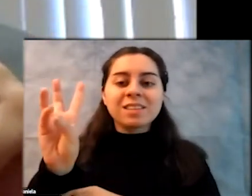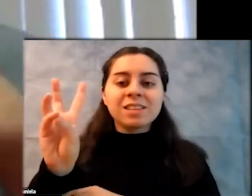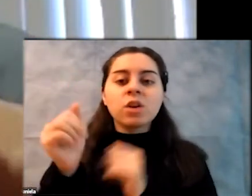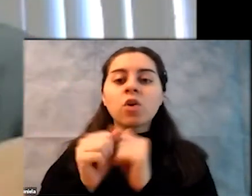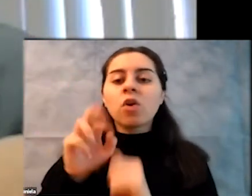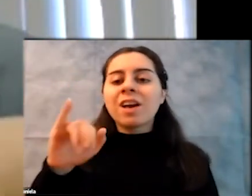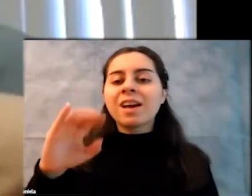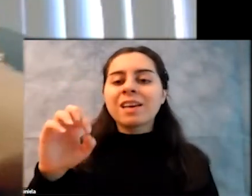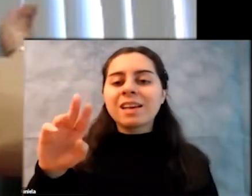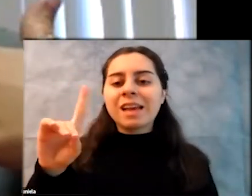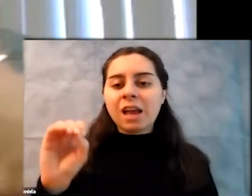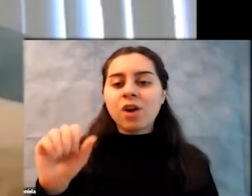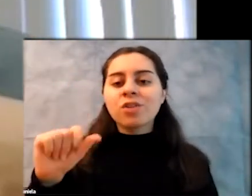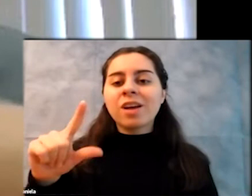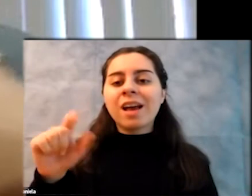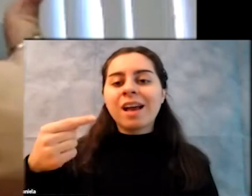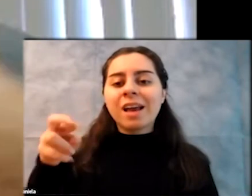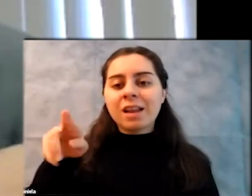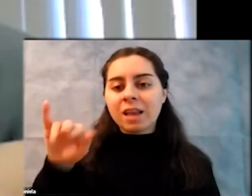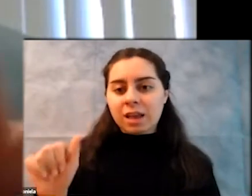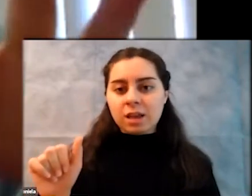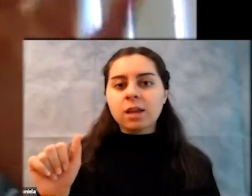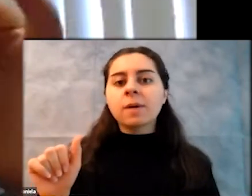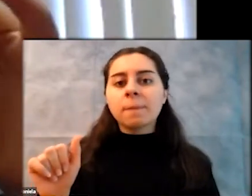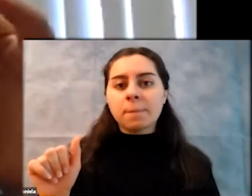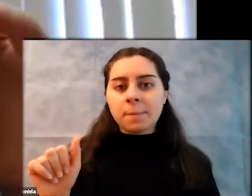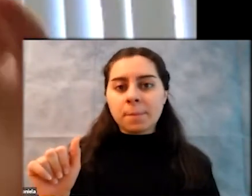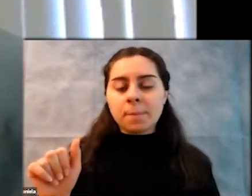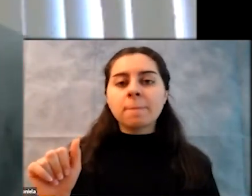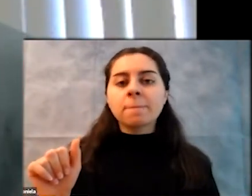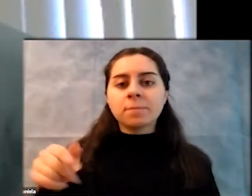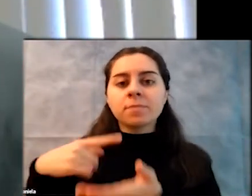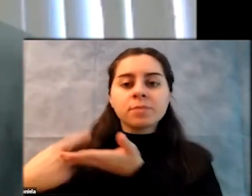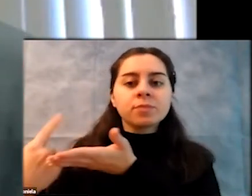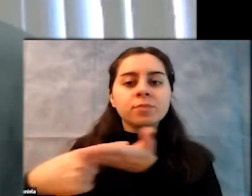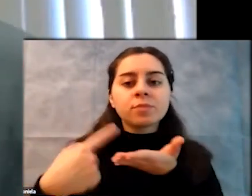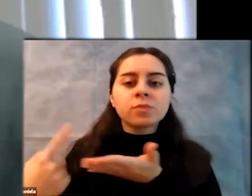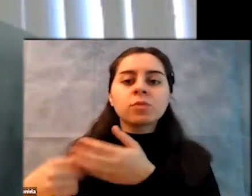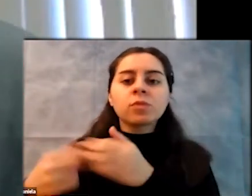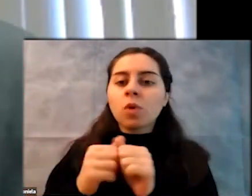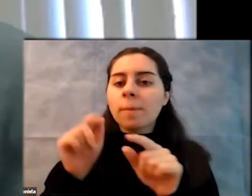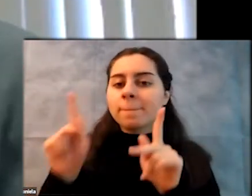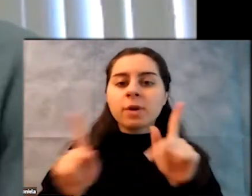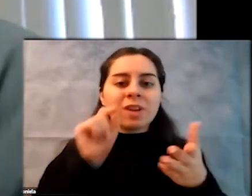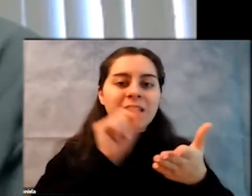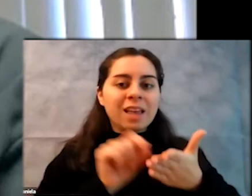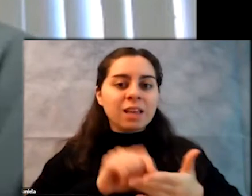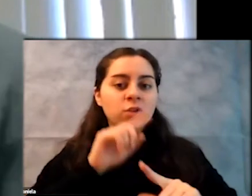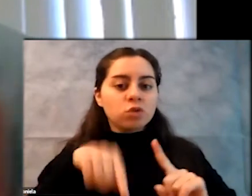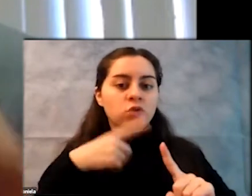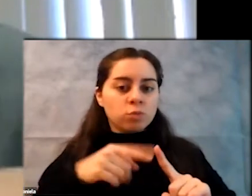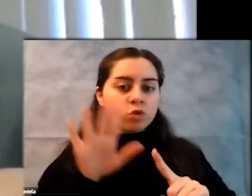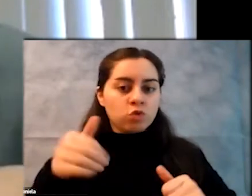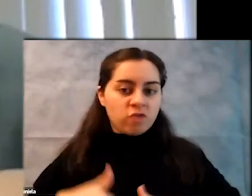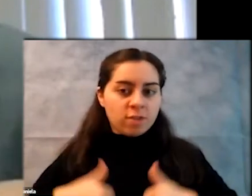Revisited, conversation between Ricardo Alegría's 2 biographers, and you can RSVP for that event